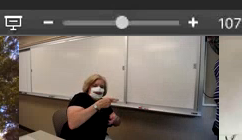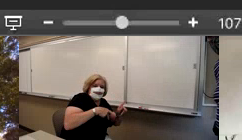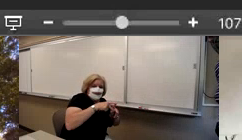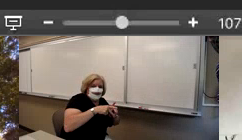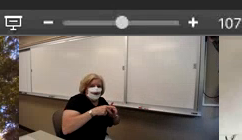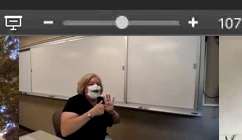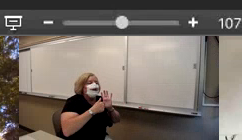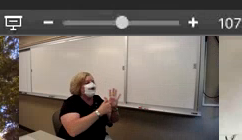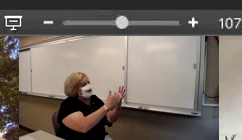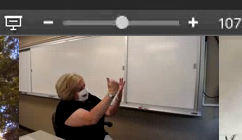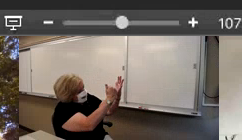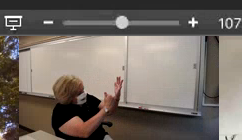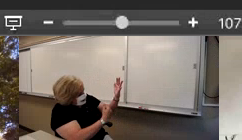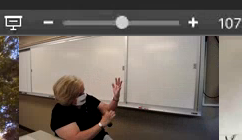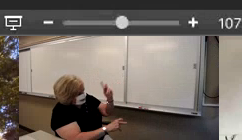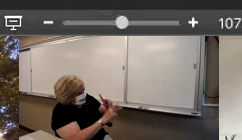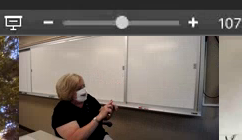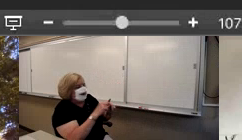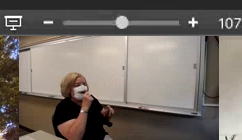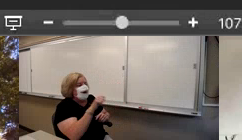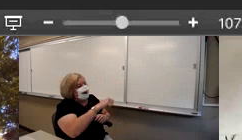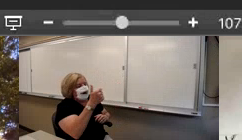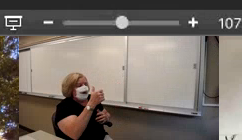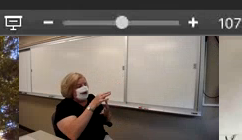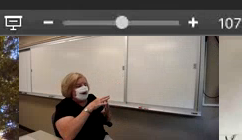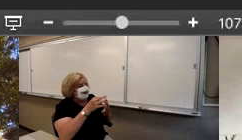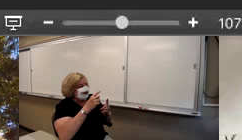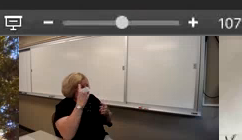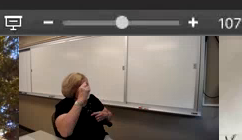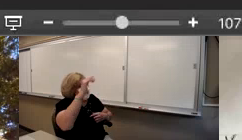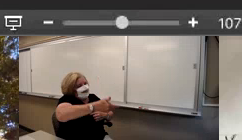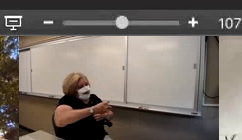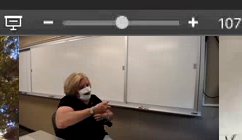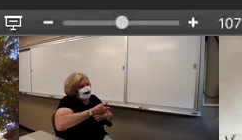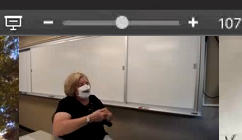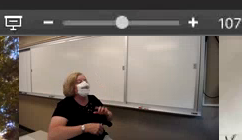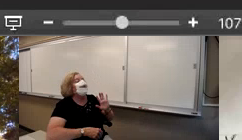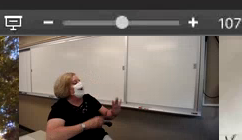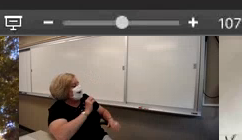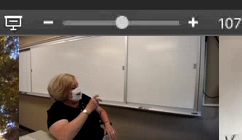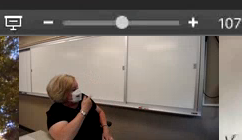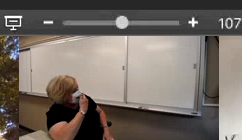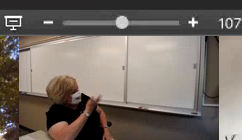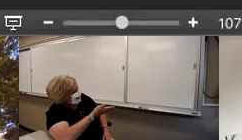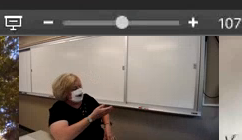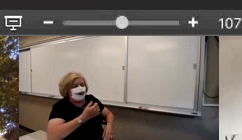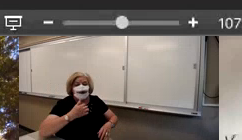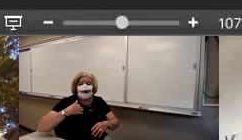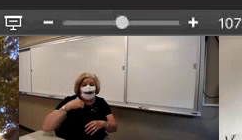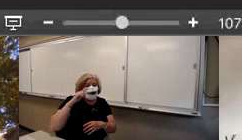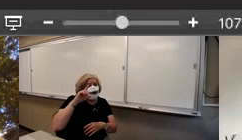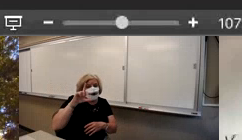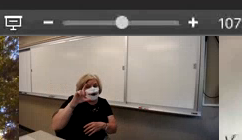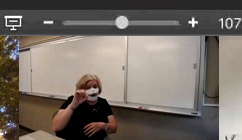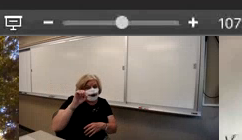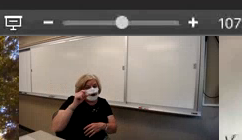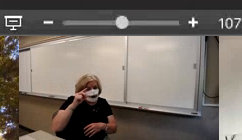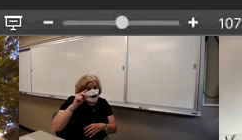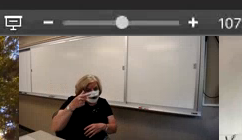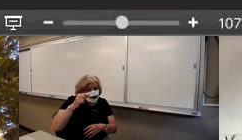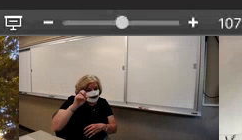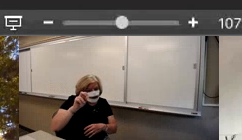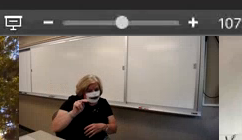list of participants, no other options. Okay. All right, thank you. And I logged in via that, you know, my